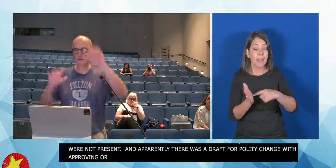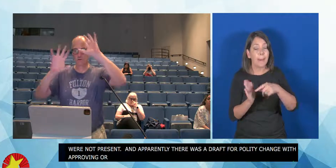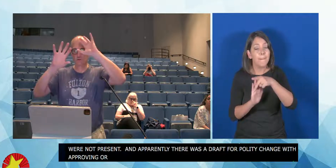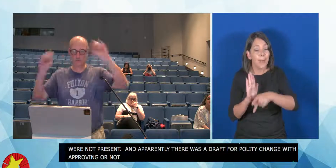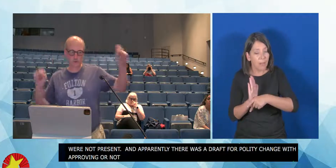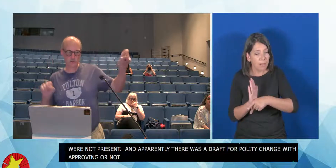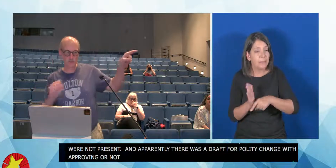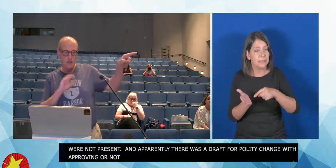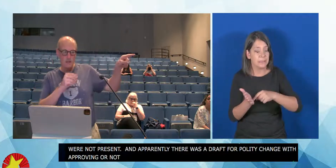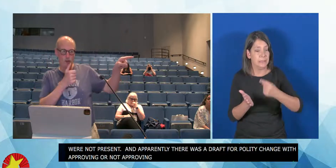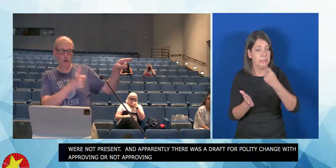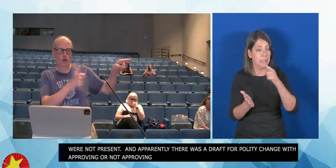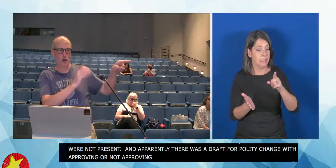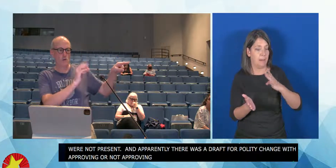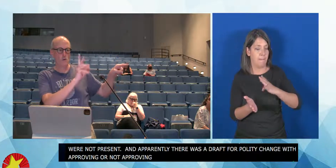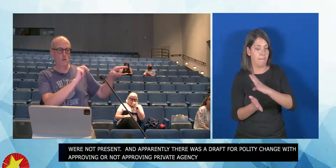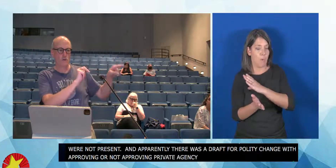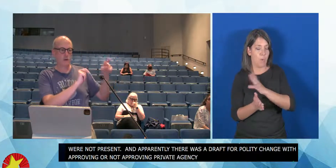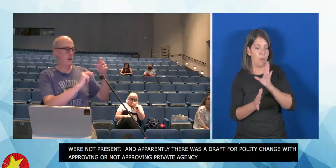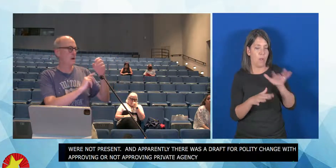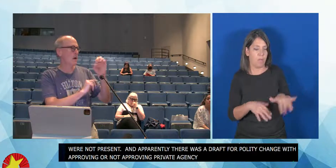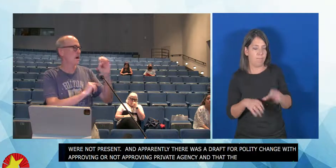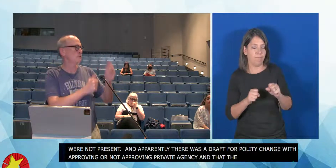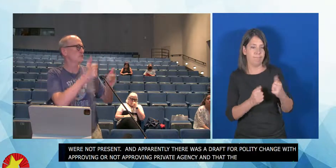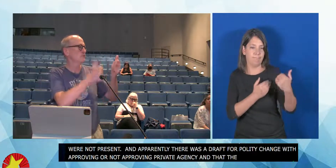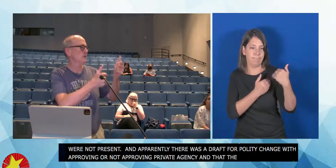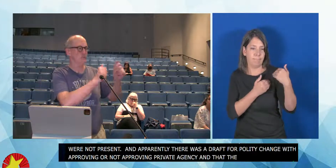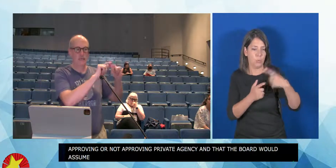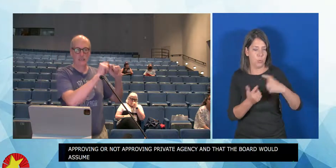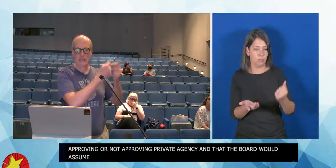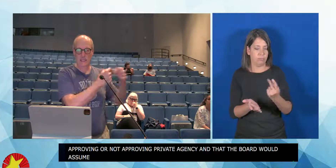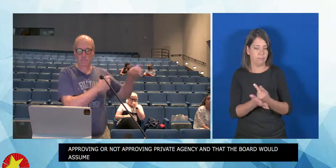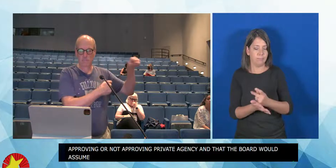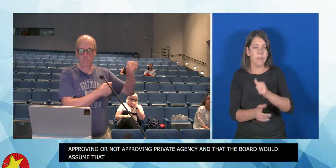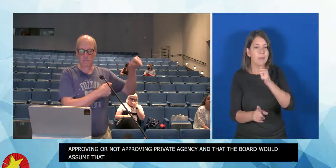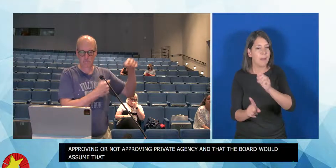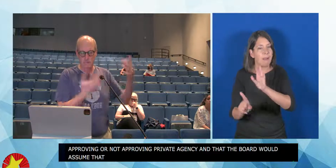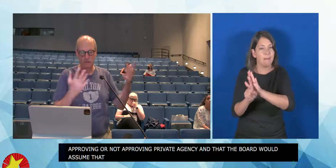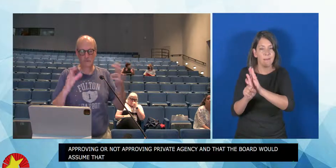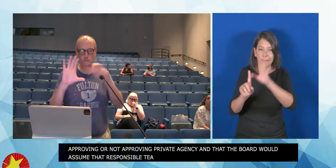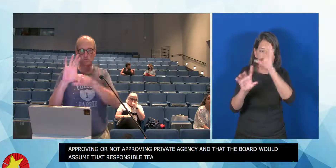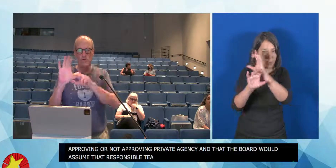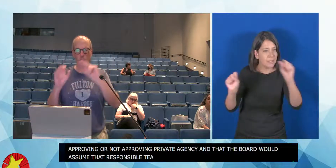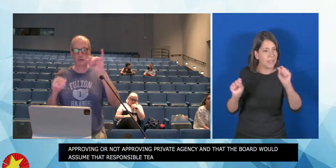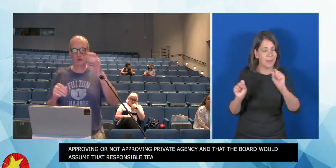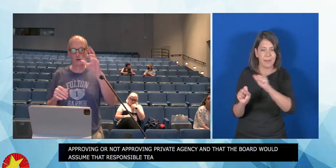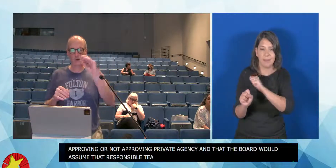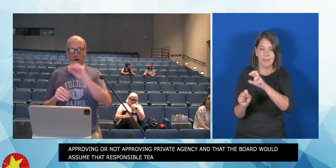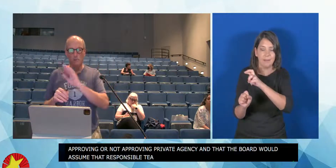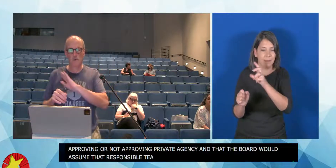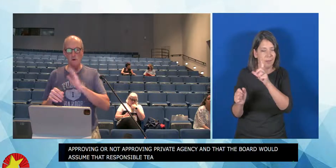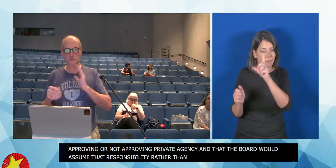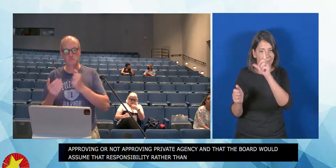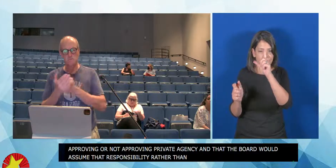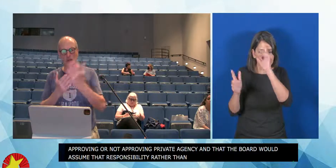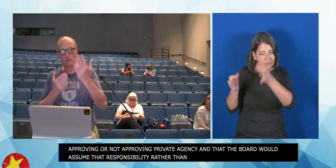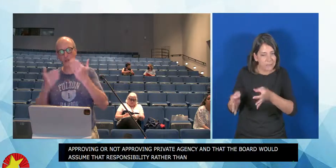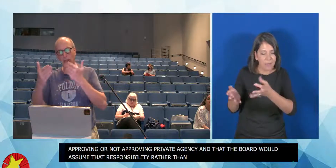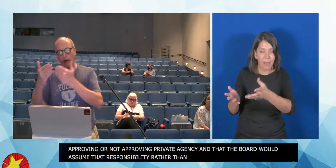that the board would assume that responsibility rather than the superintendent. or the executive administrative